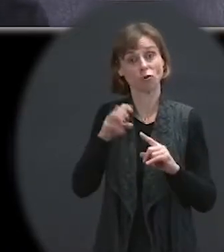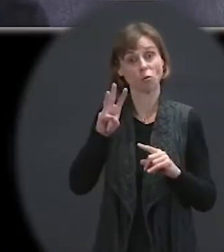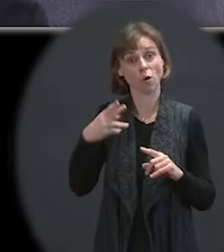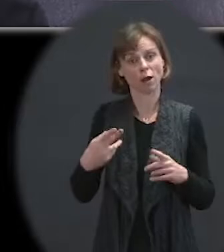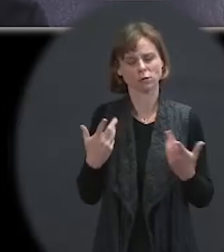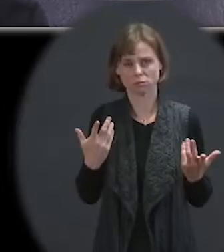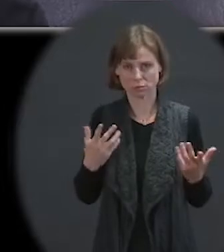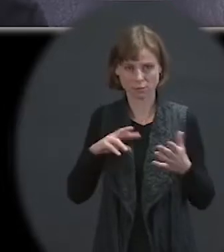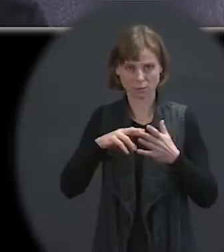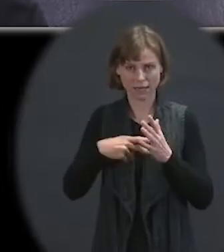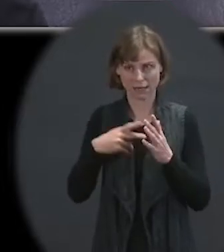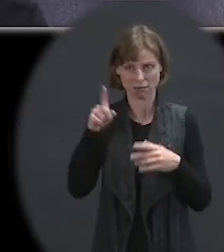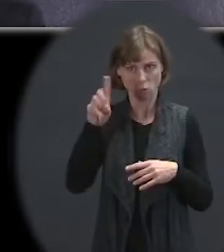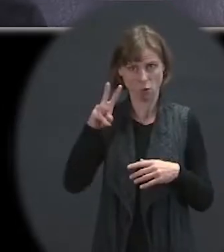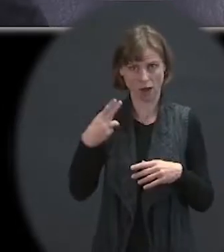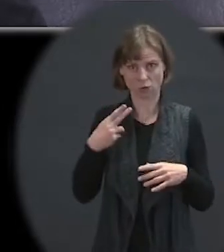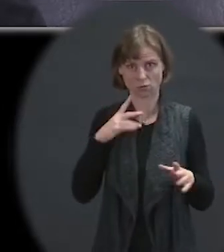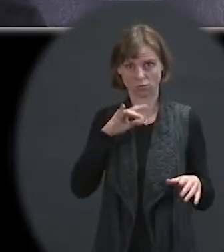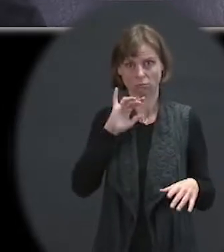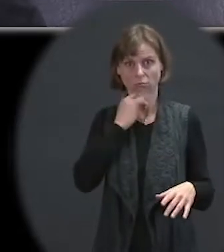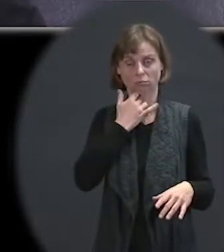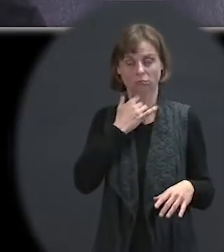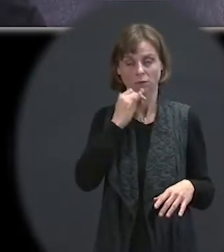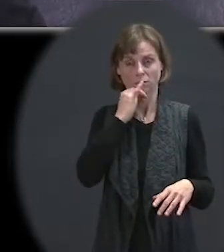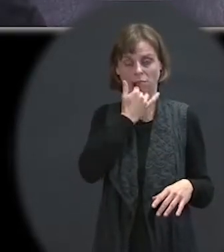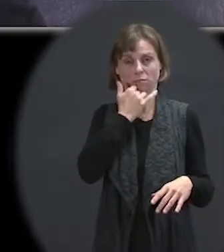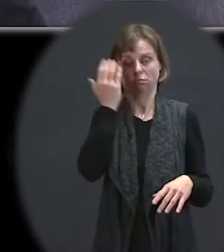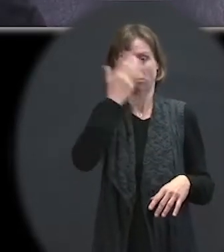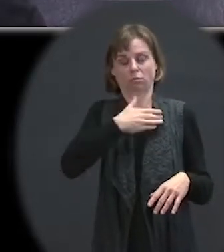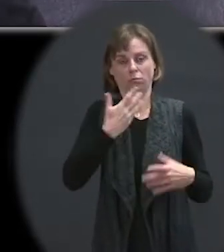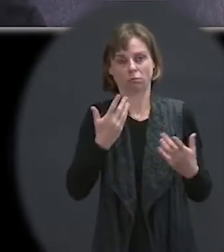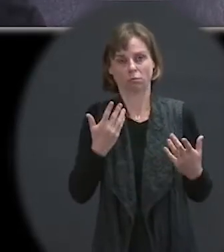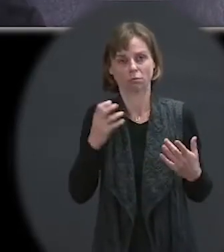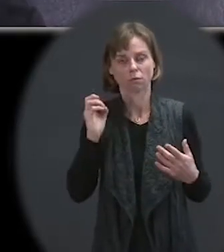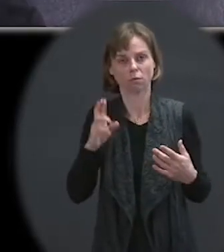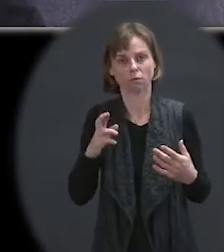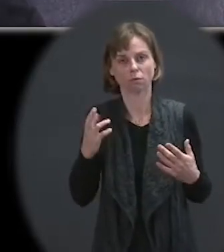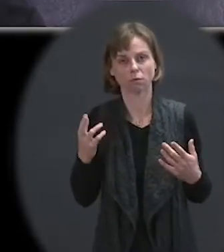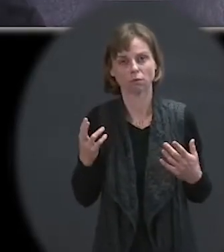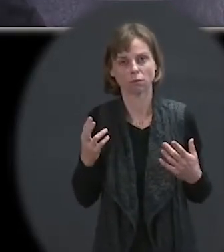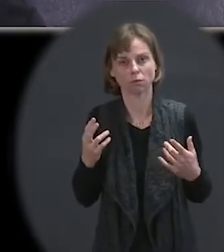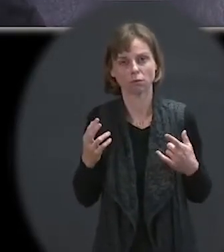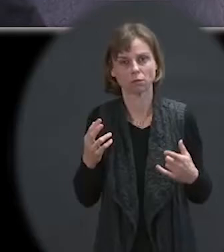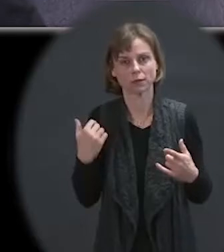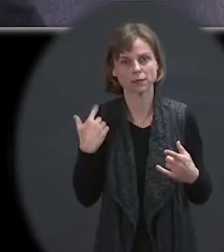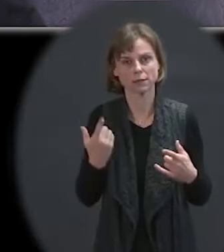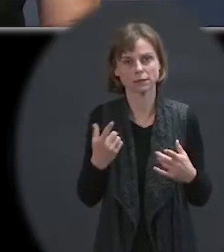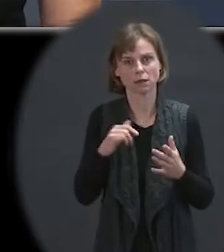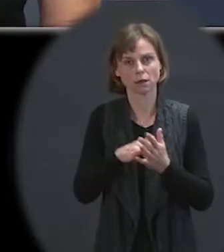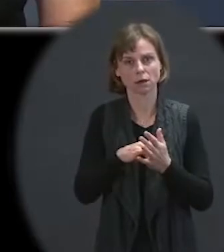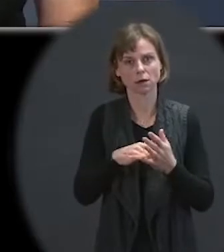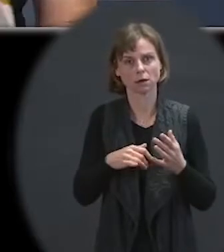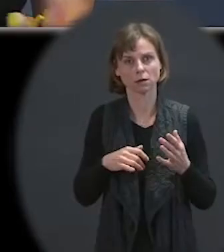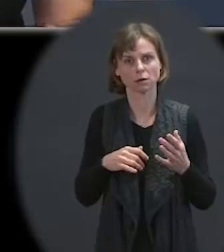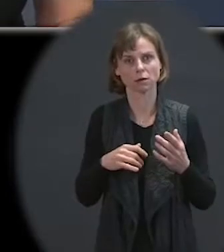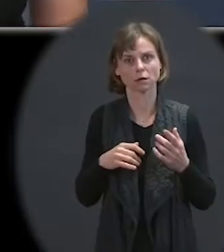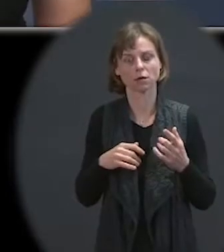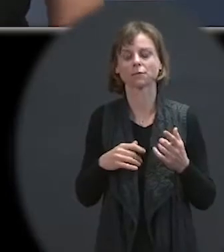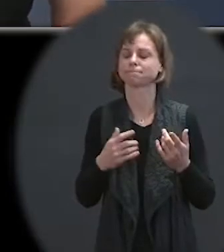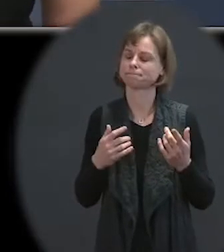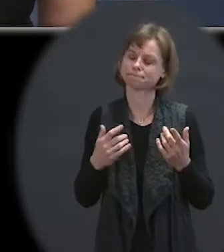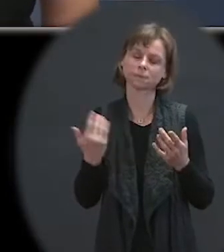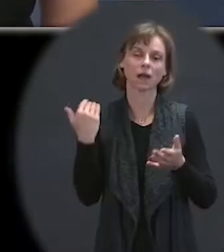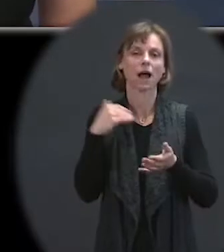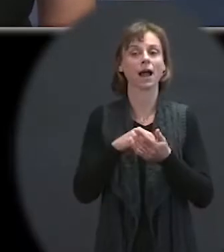oversight by the White House, and has that been rectified? I mean, has she been reached out to since then? Well, again,